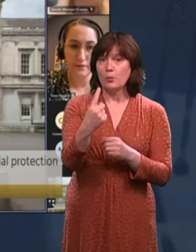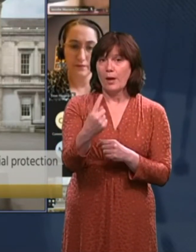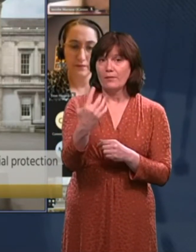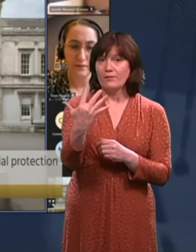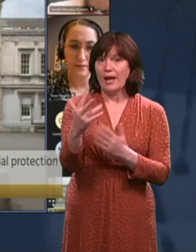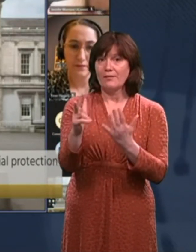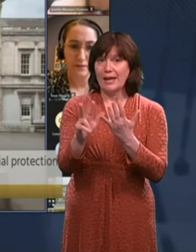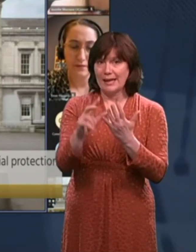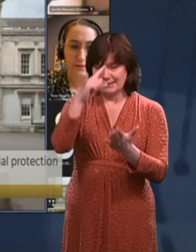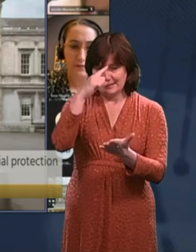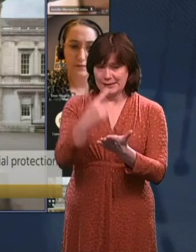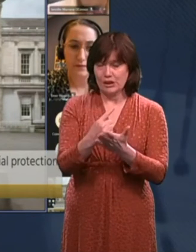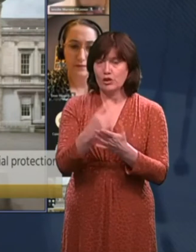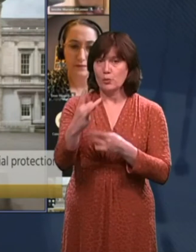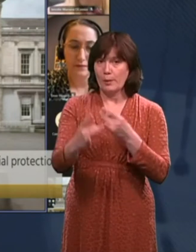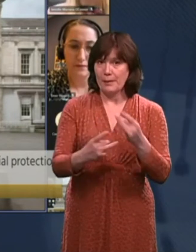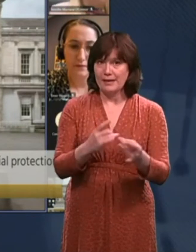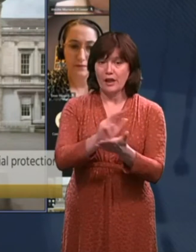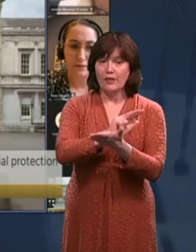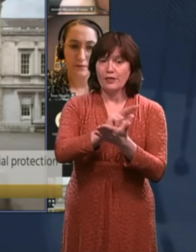28,158 decisions made.